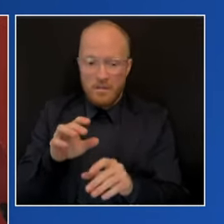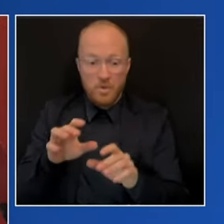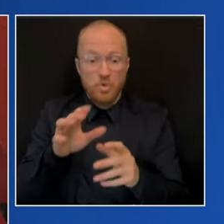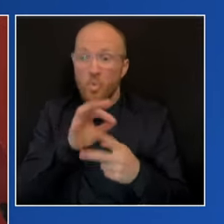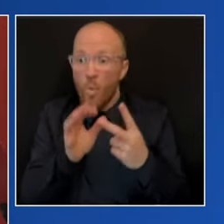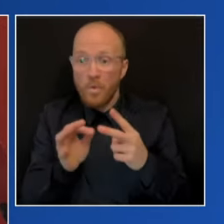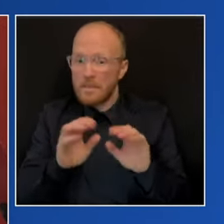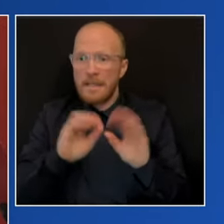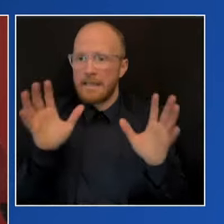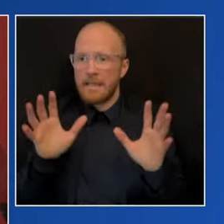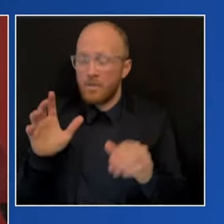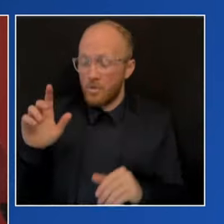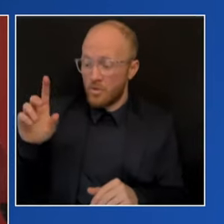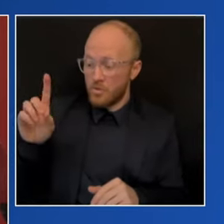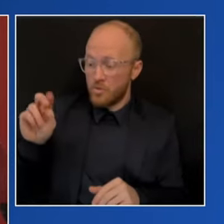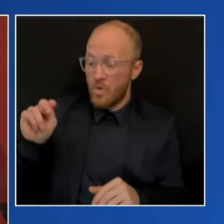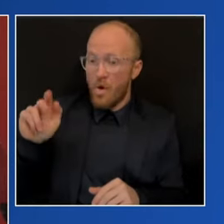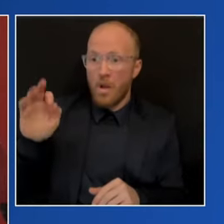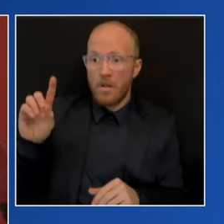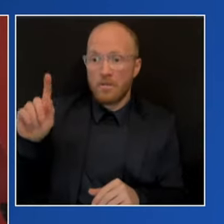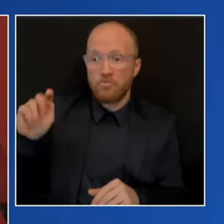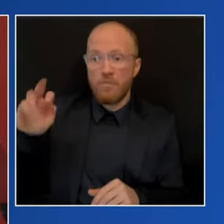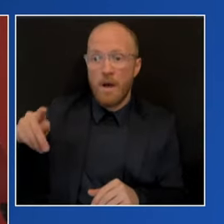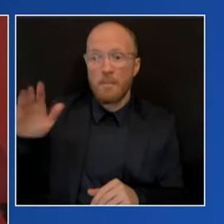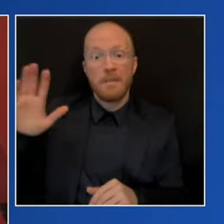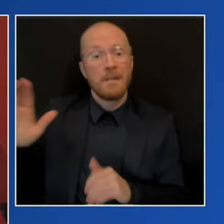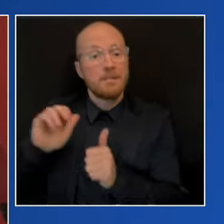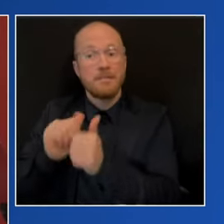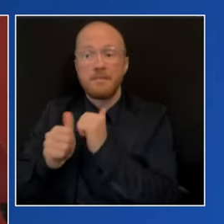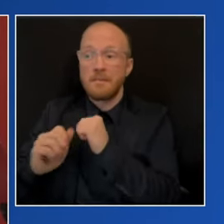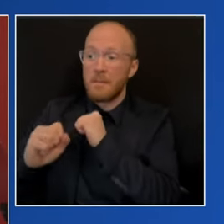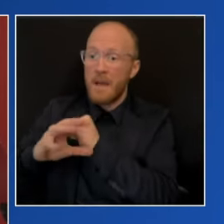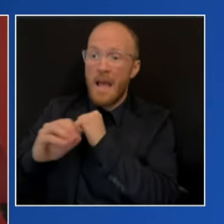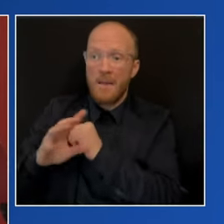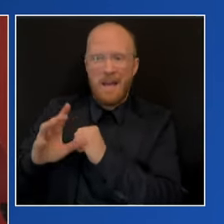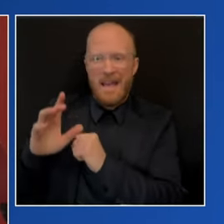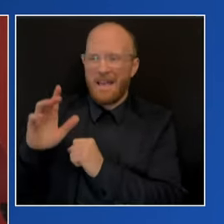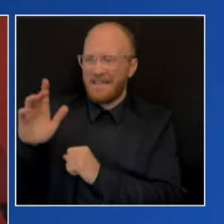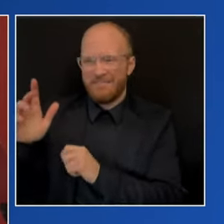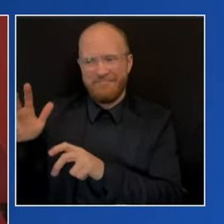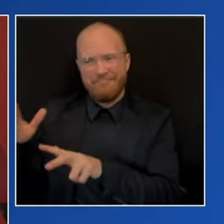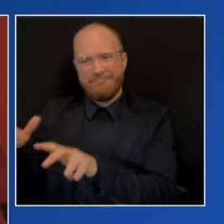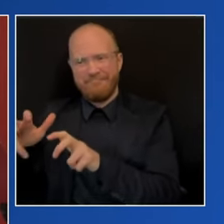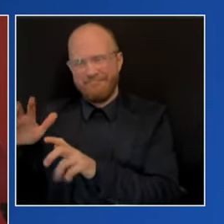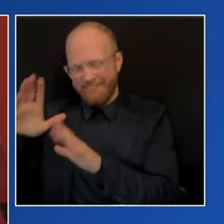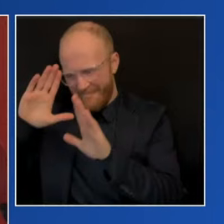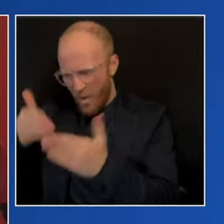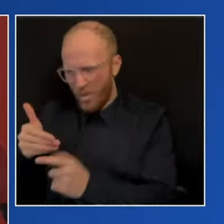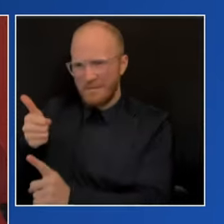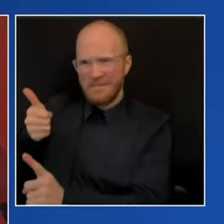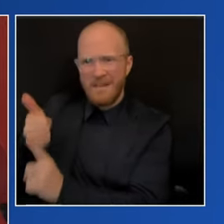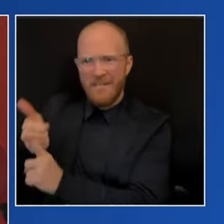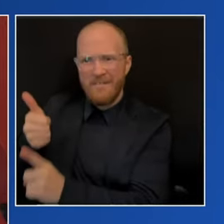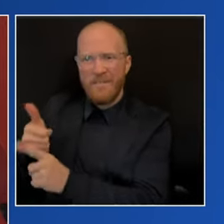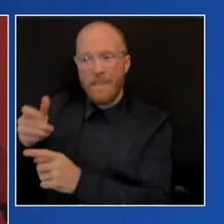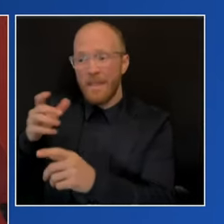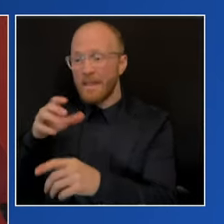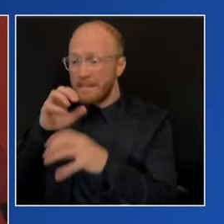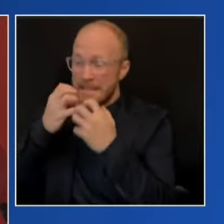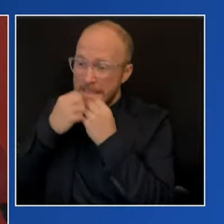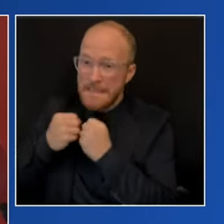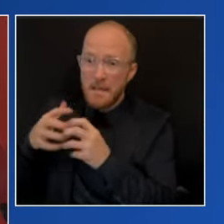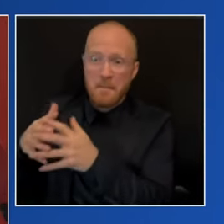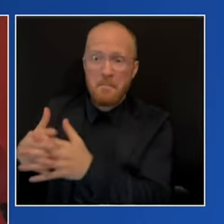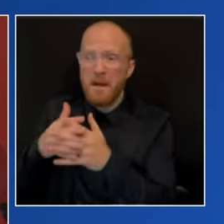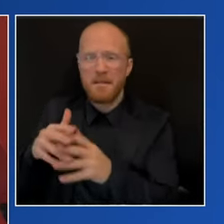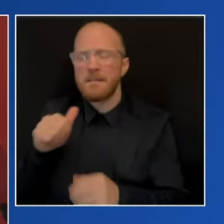Donald Trump's campaign is about him, not America, not you. Donald Trump's campaign is obsessed with